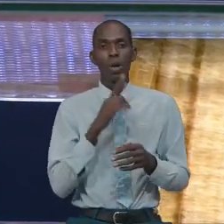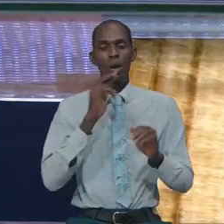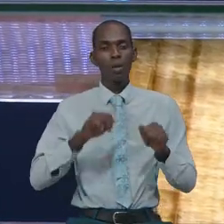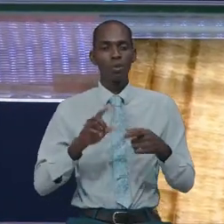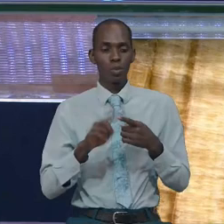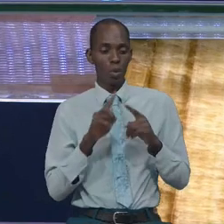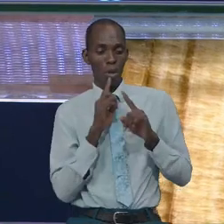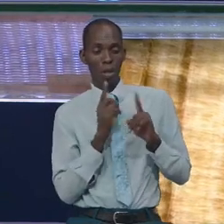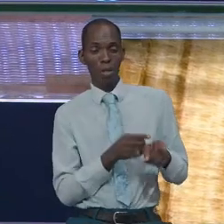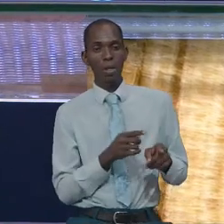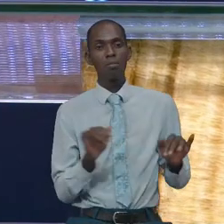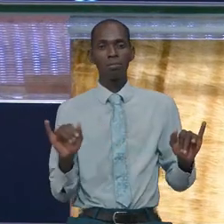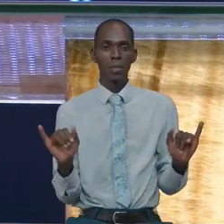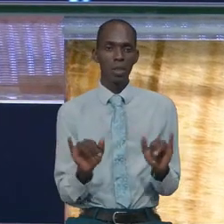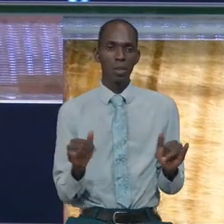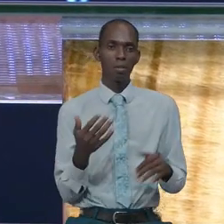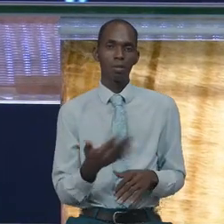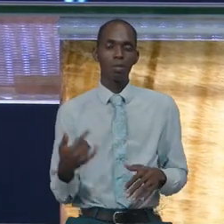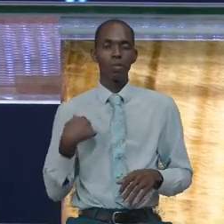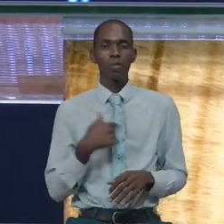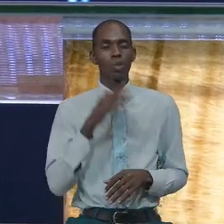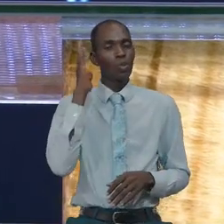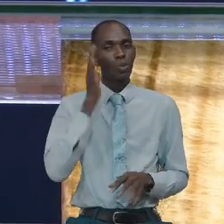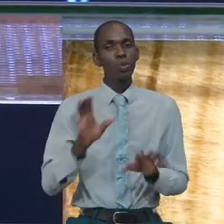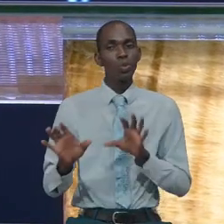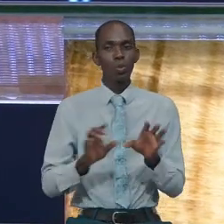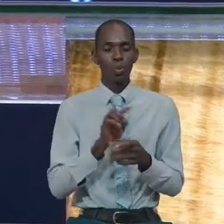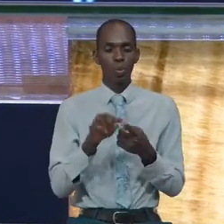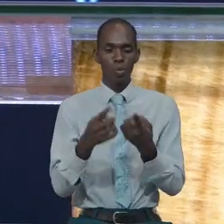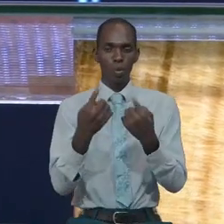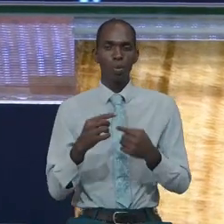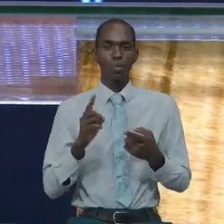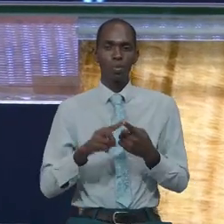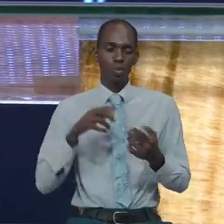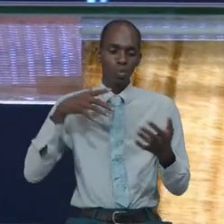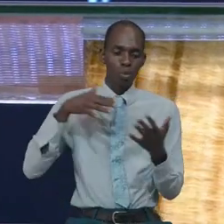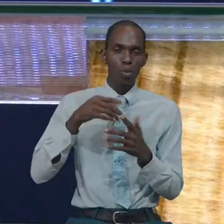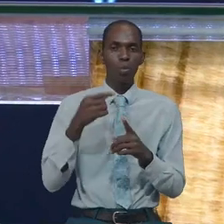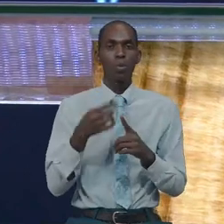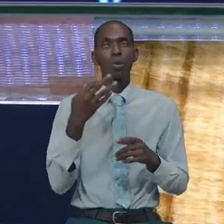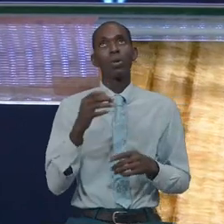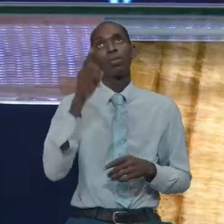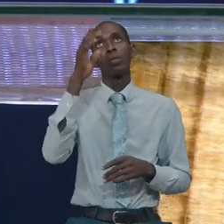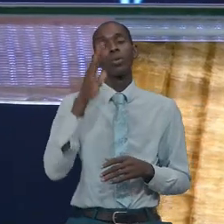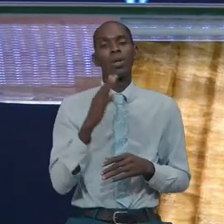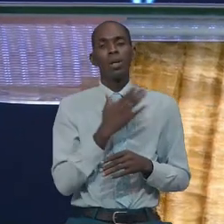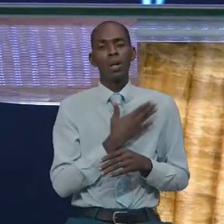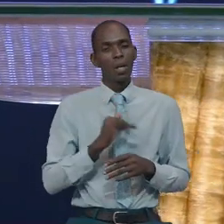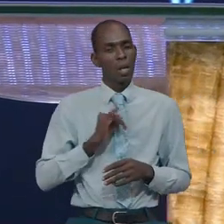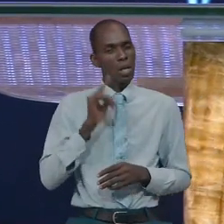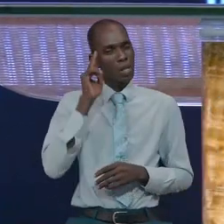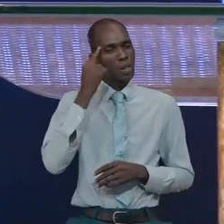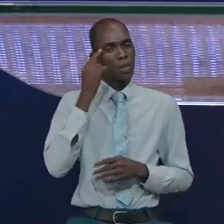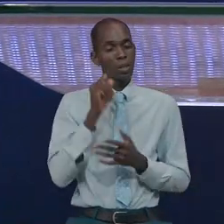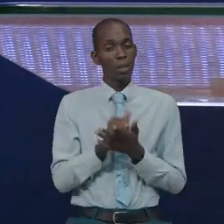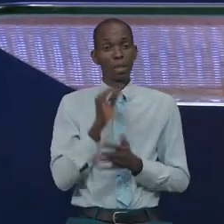master them, the same thing we should do when we come to study the Word of God. And I think that if